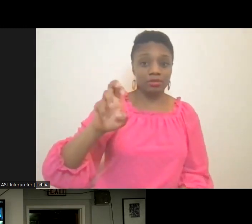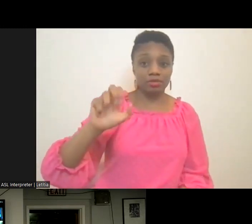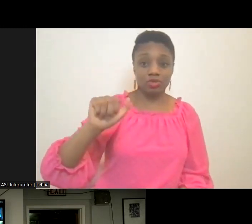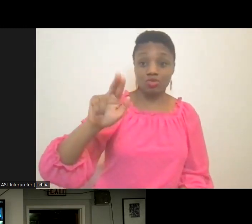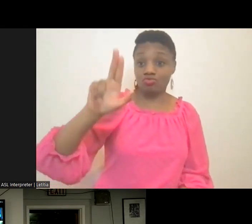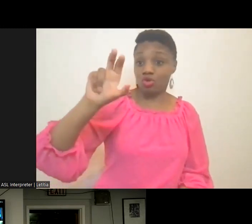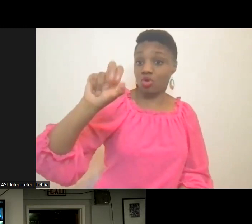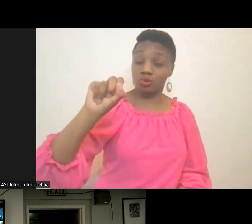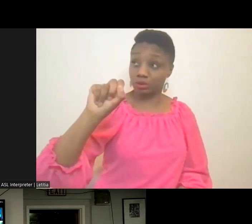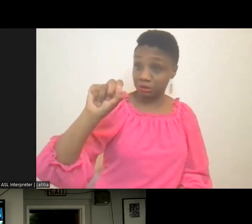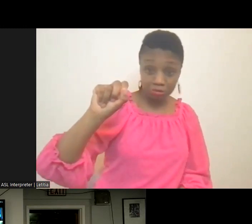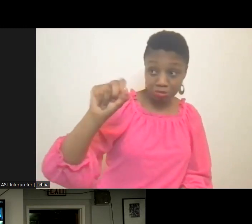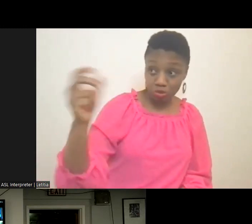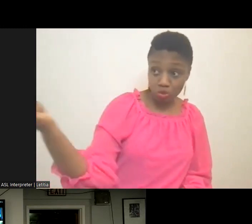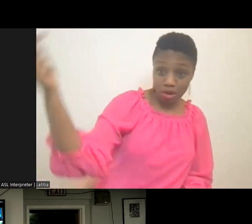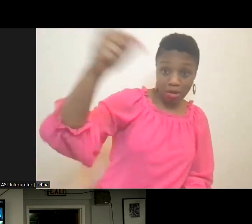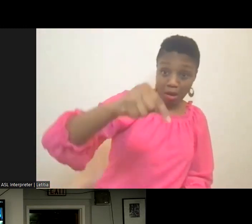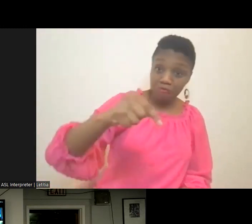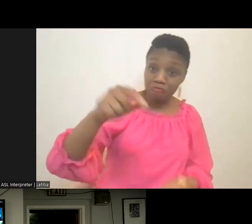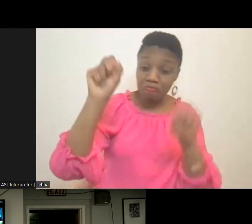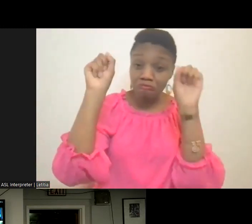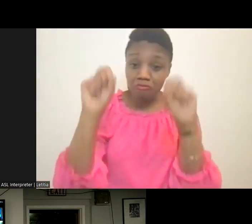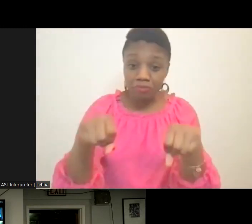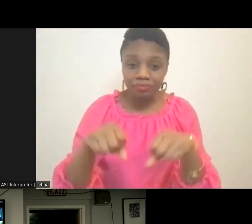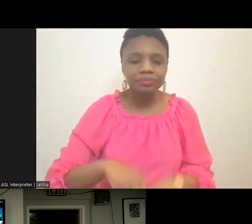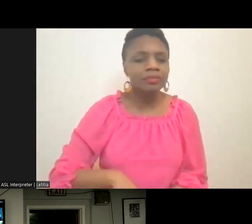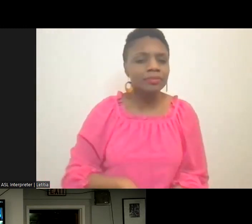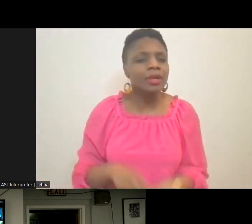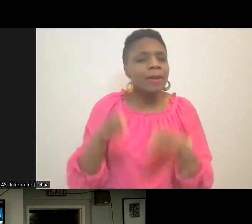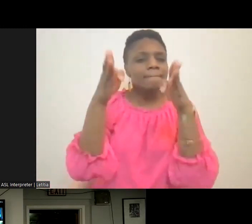in. And I see Miles.